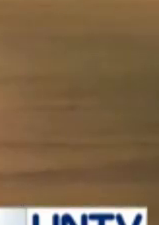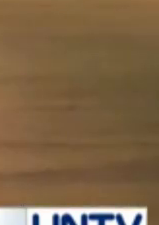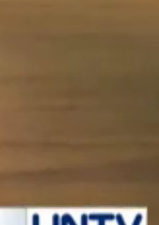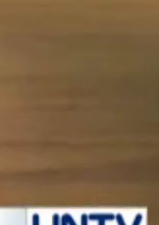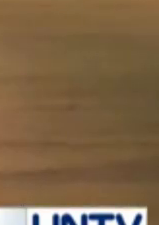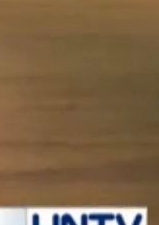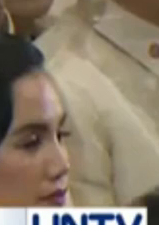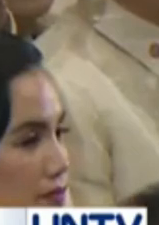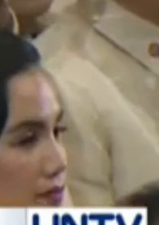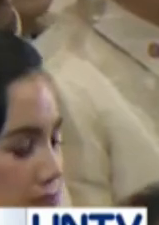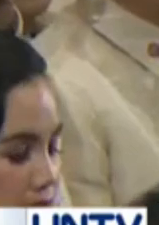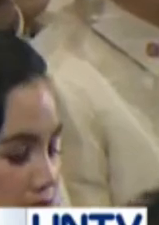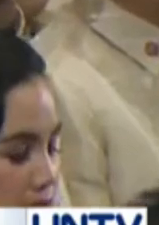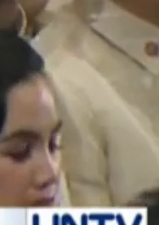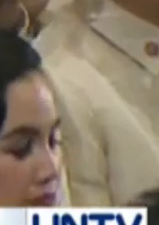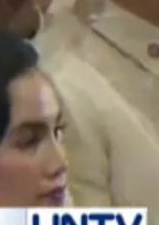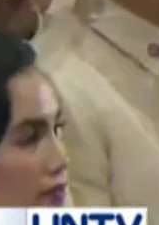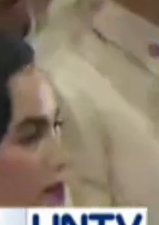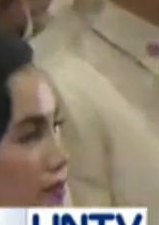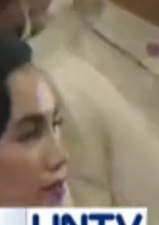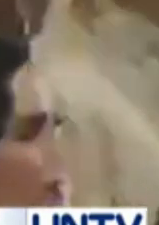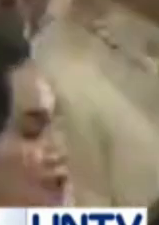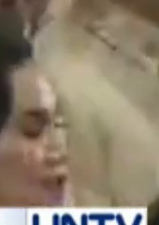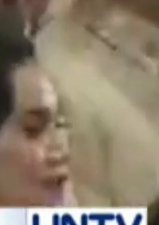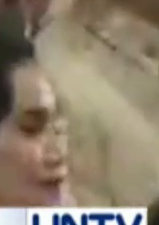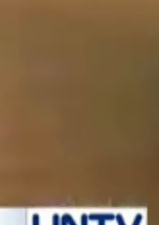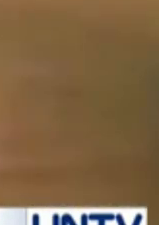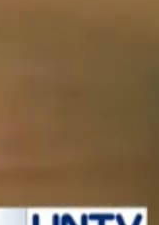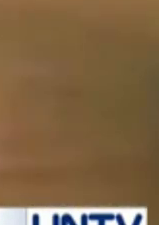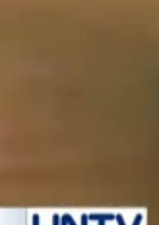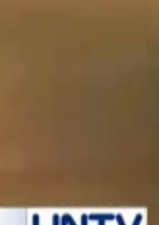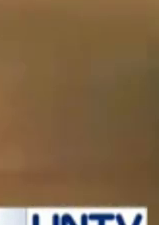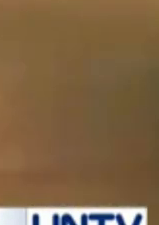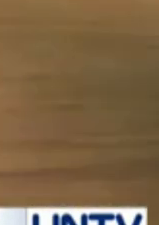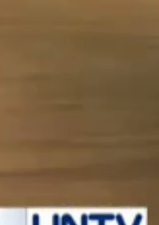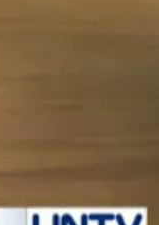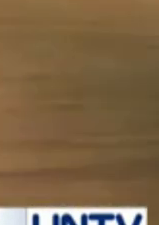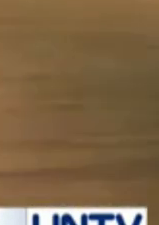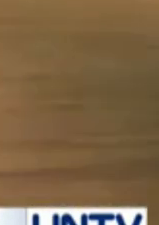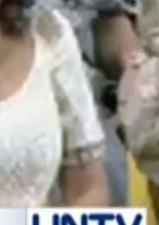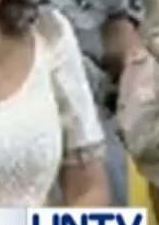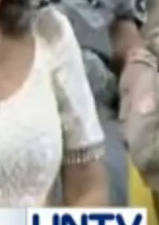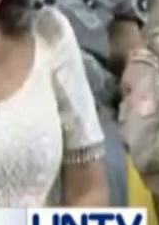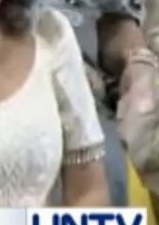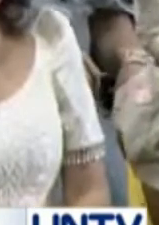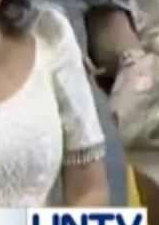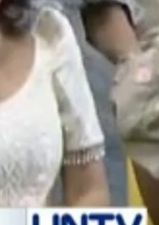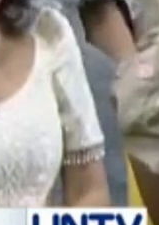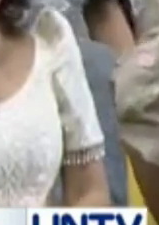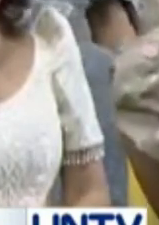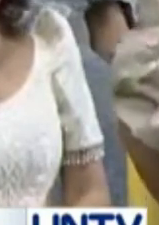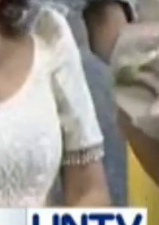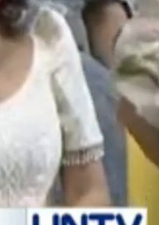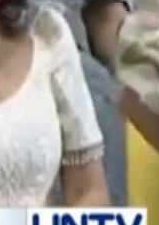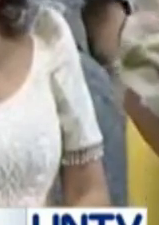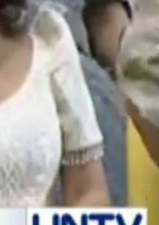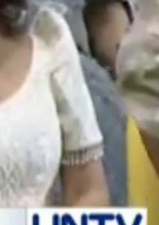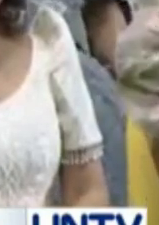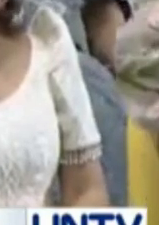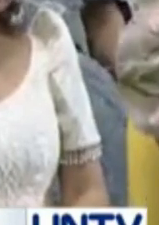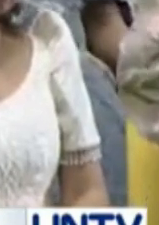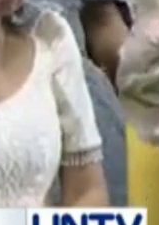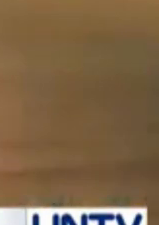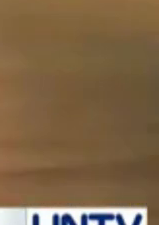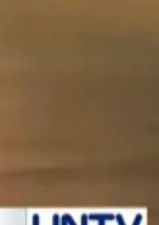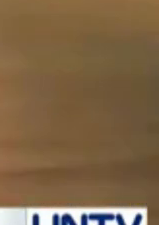Corps, Executive Secretary Lucas Bersamin, and the members of the Cabinet, First Lady